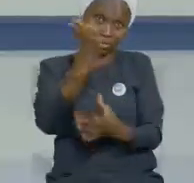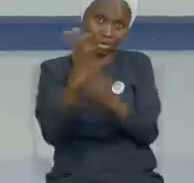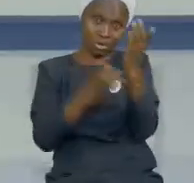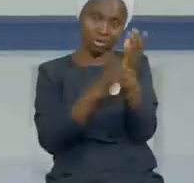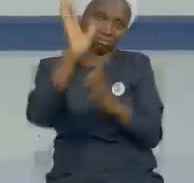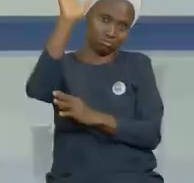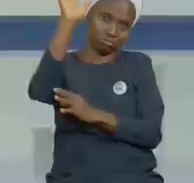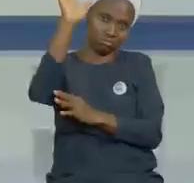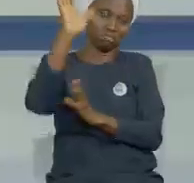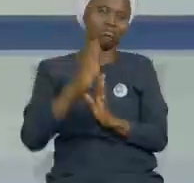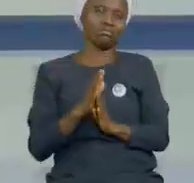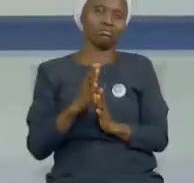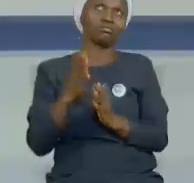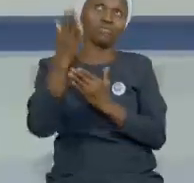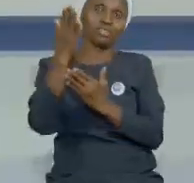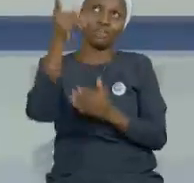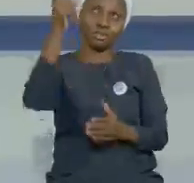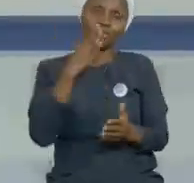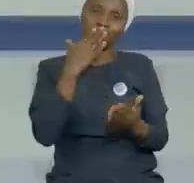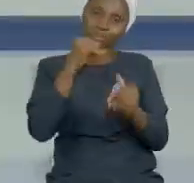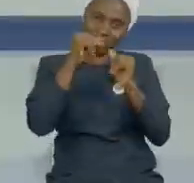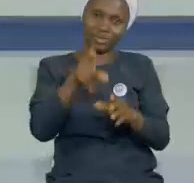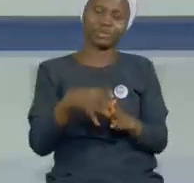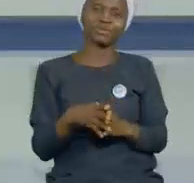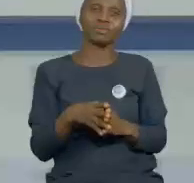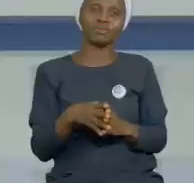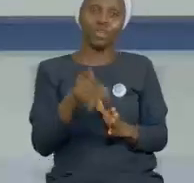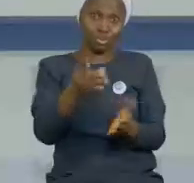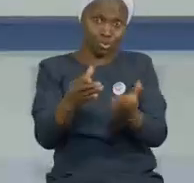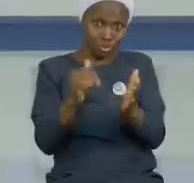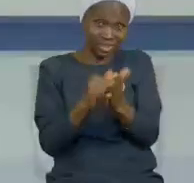God bless you there. I want that salvation. God bless you